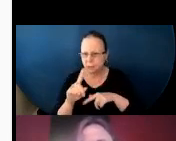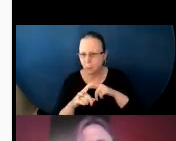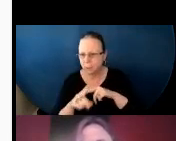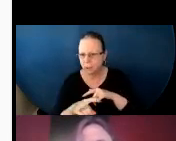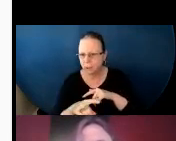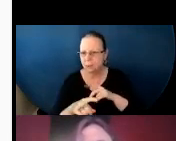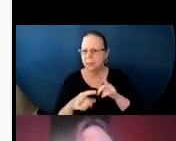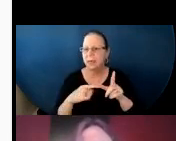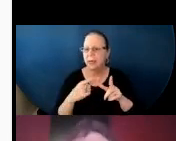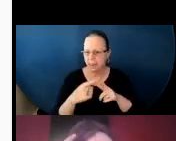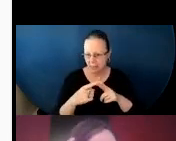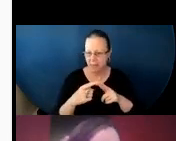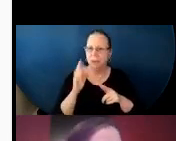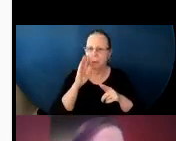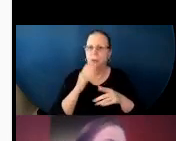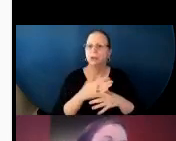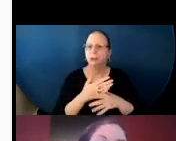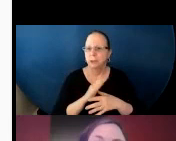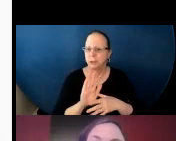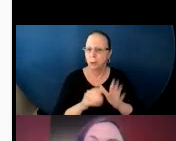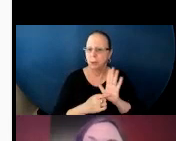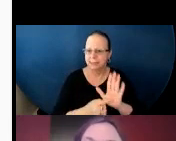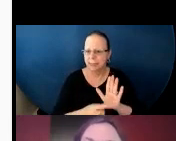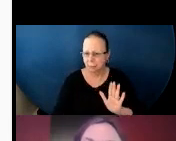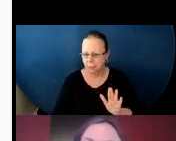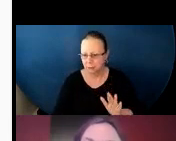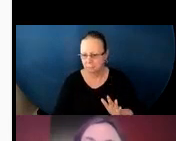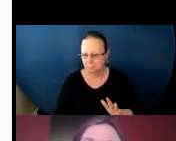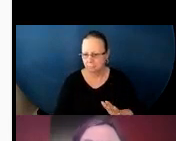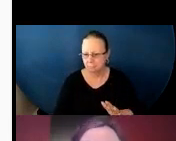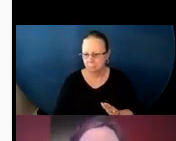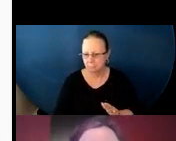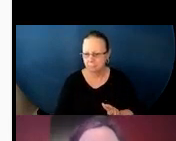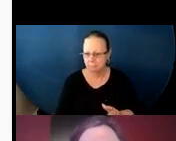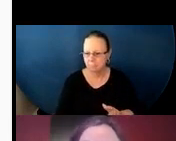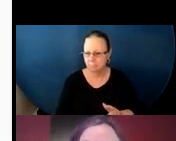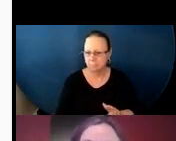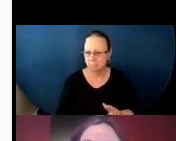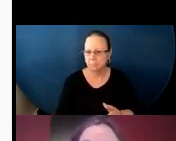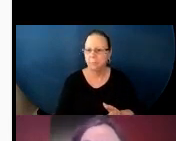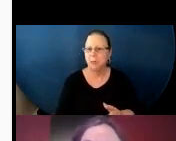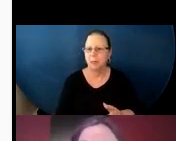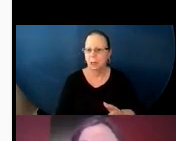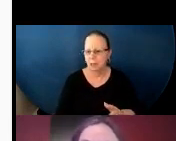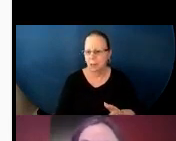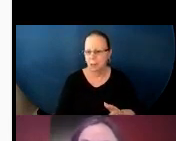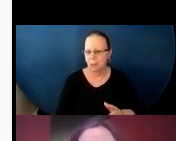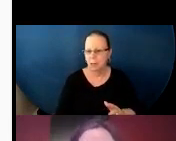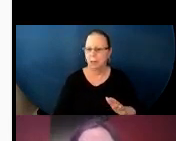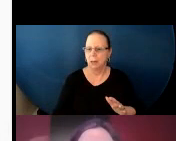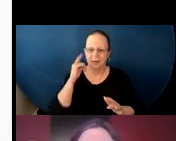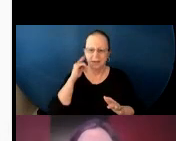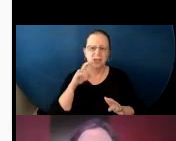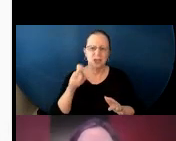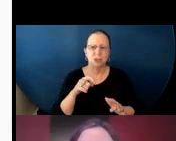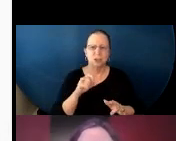to share their examples. And I think it should work that as each person speaks, you should